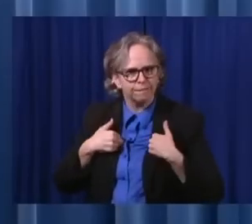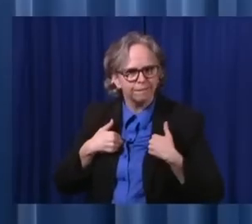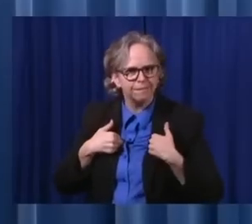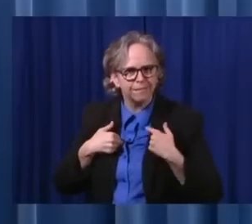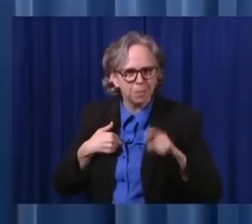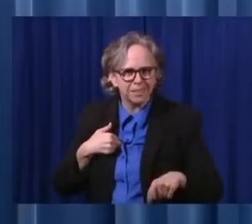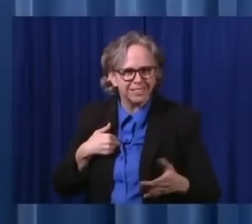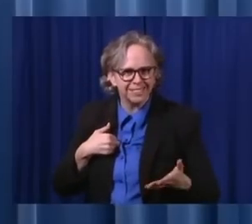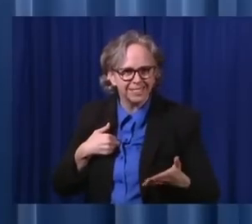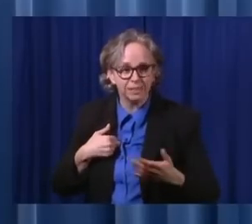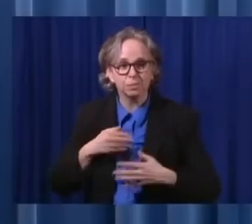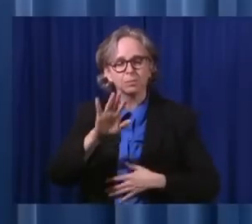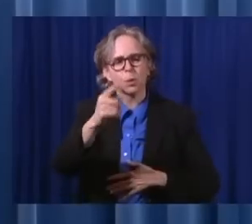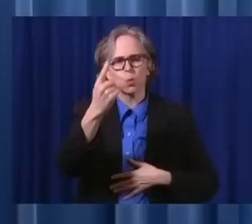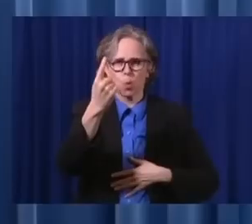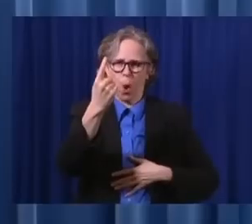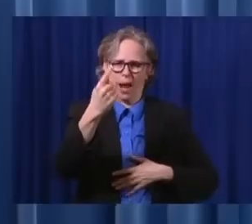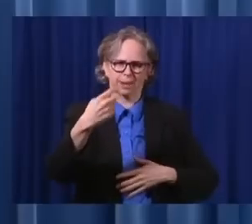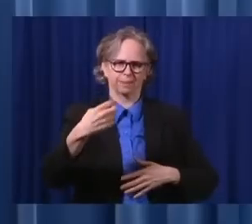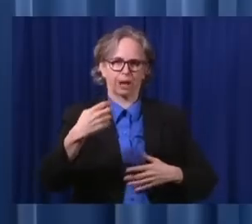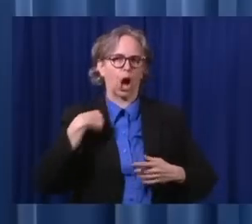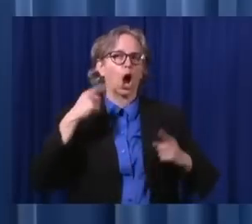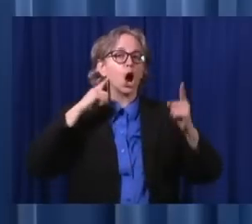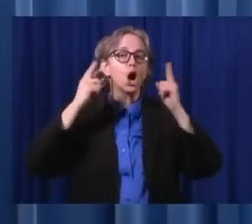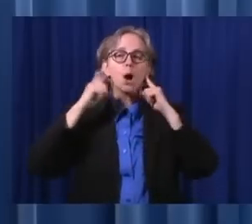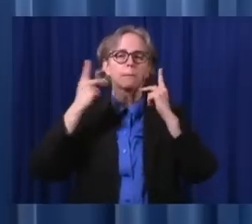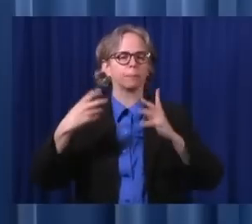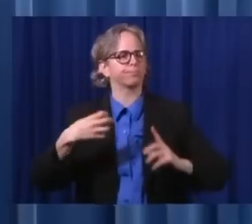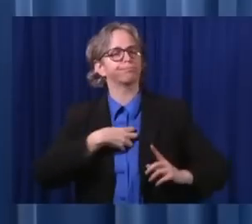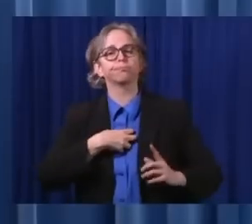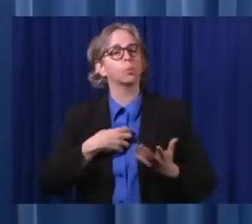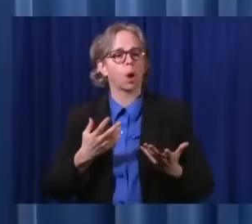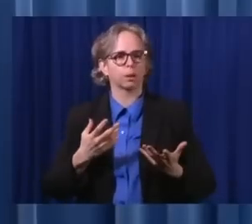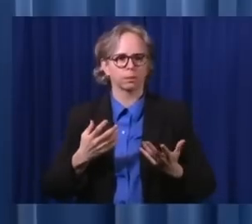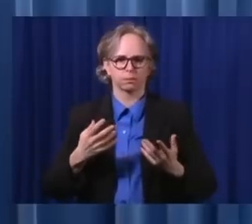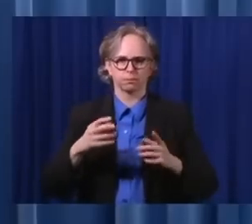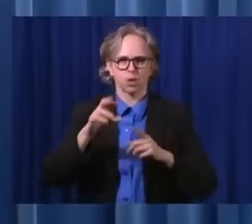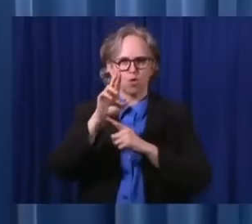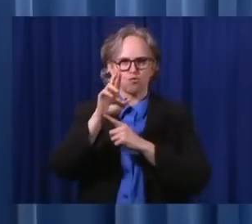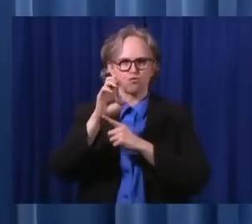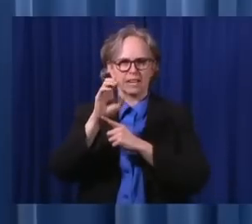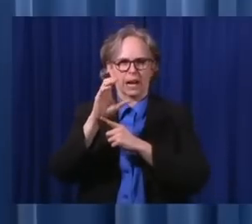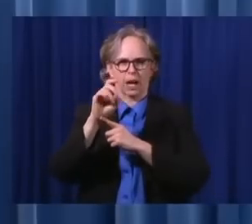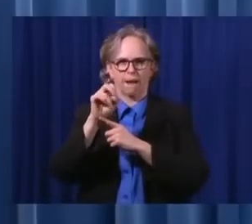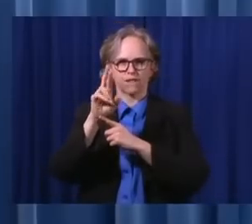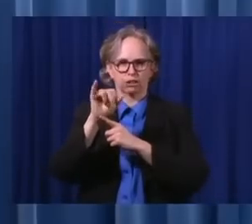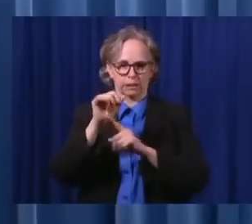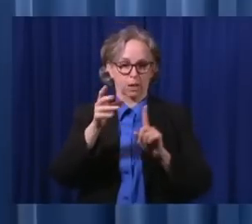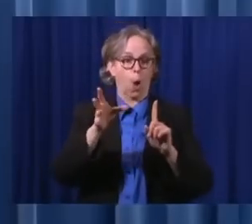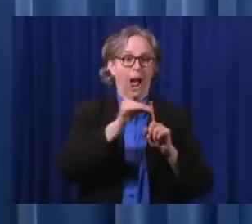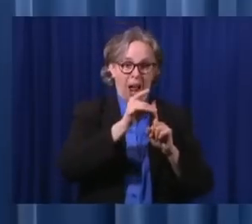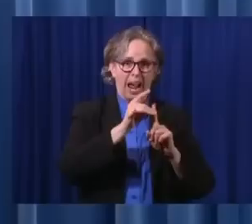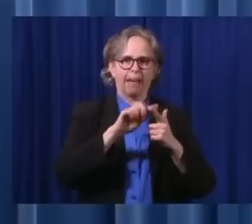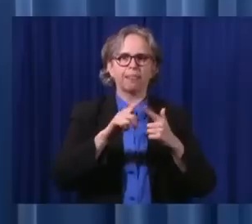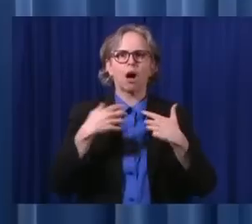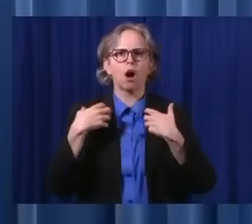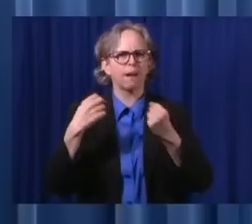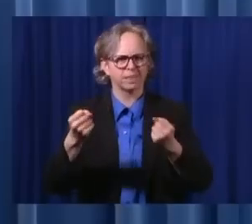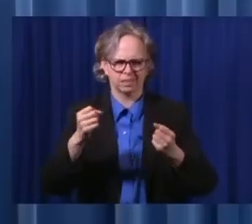say, has to do with people who have recovered. Look, these people are not